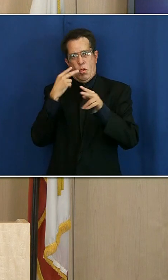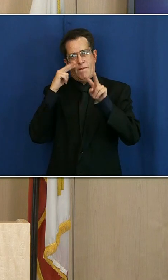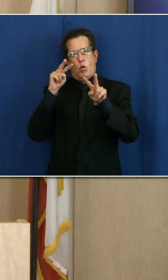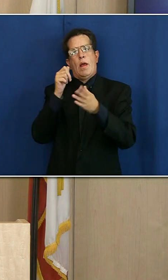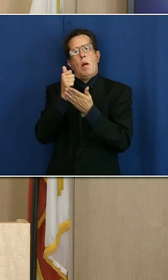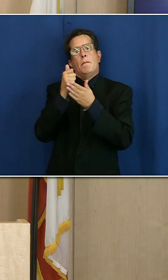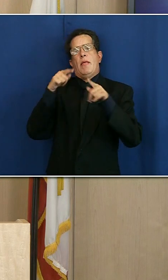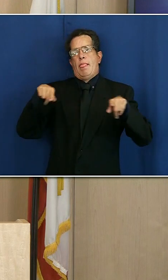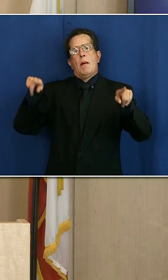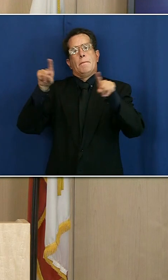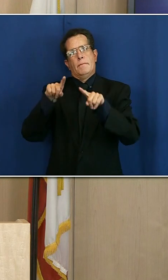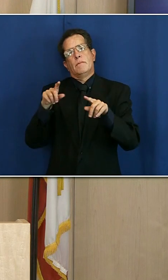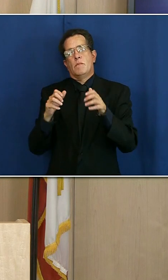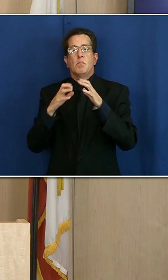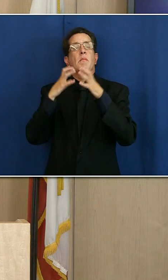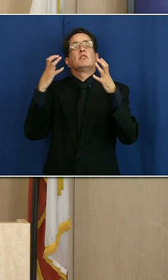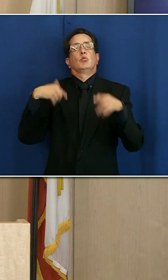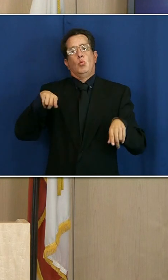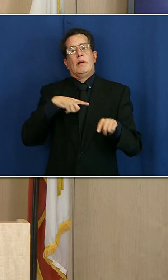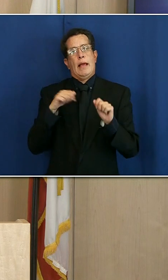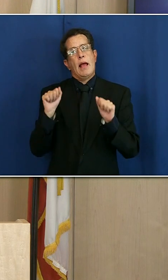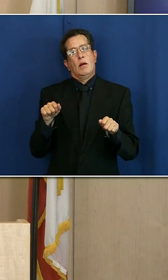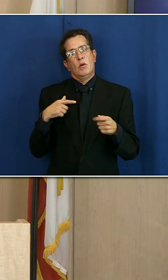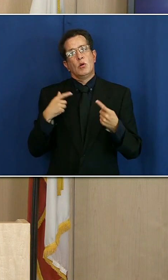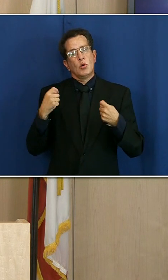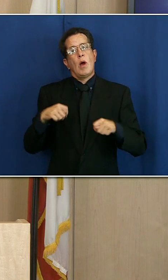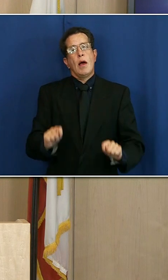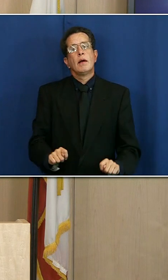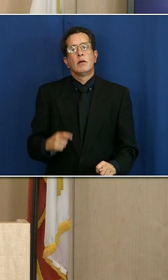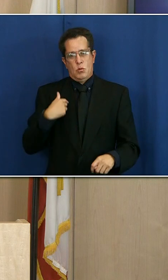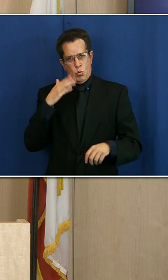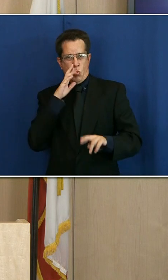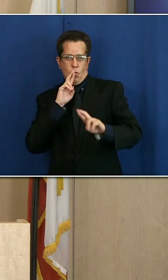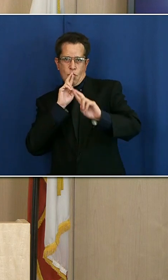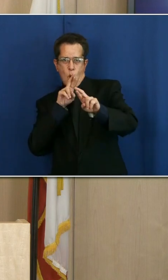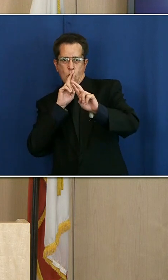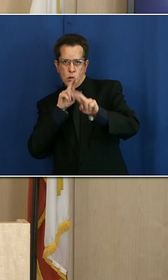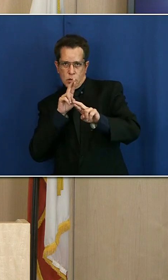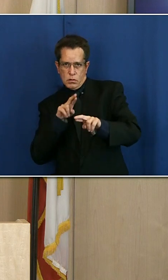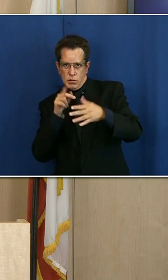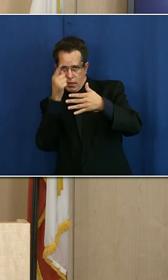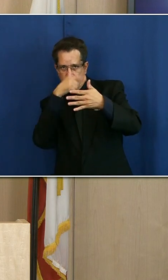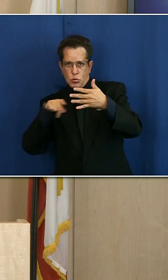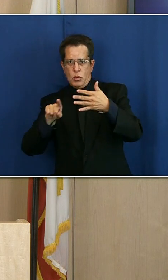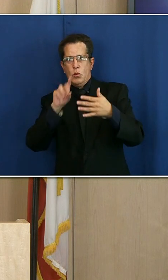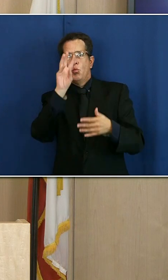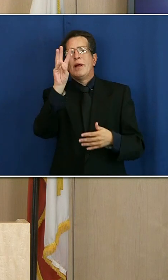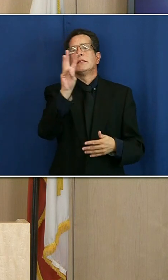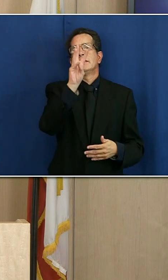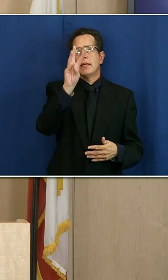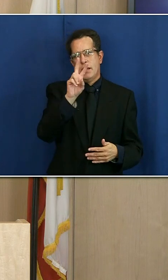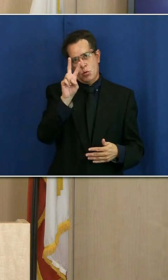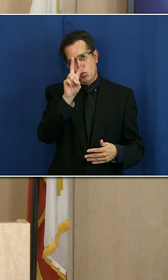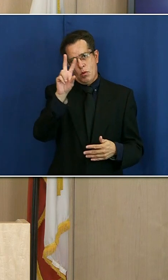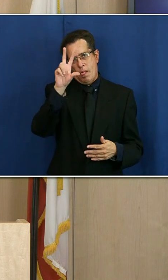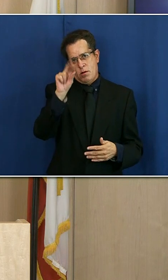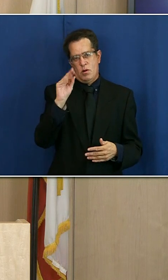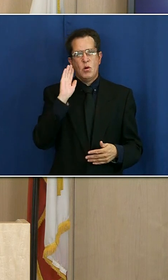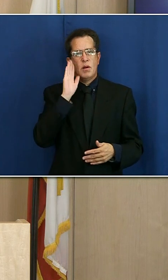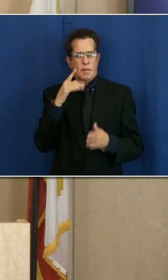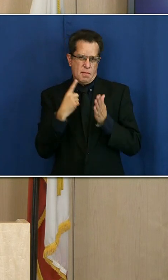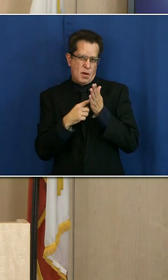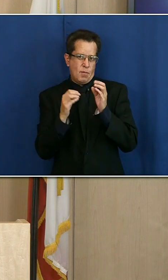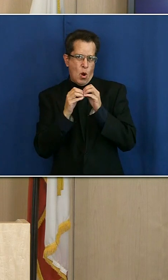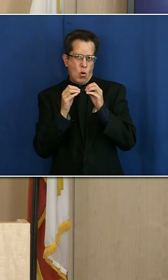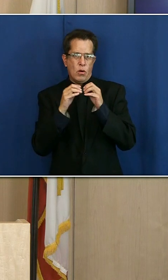helping them out as best we can. We will report on that and other actions at the media briefing next Wednesday at 2:30.